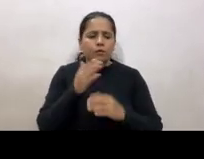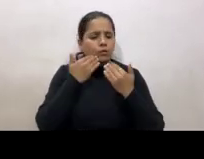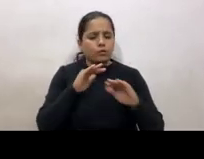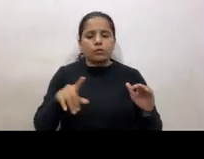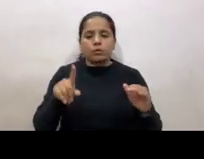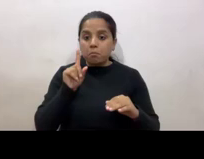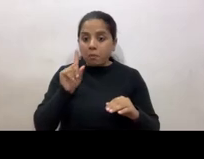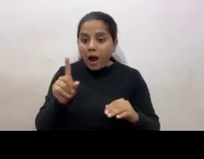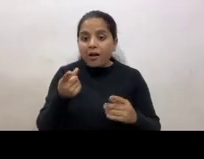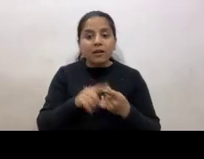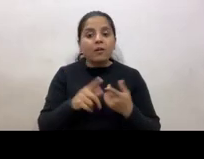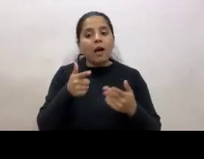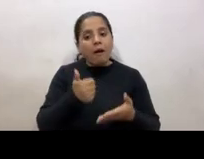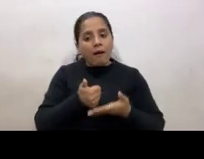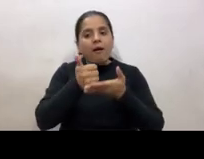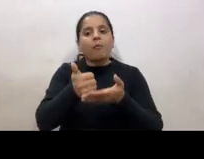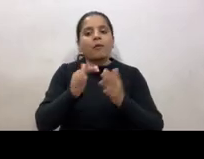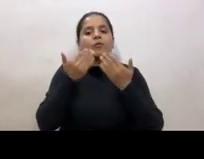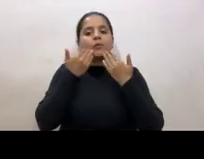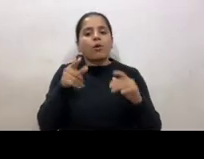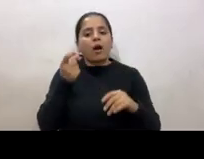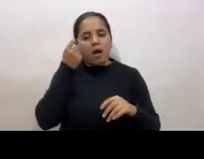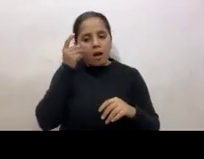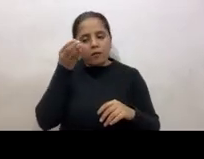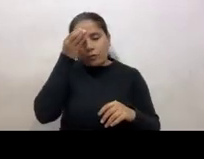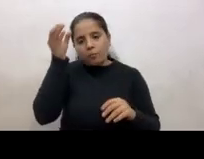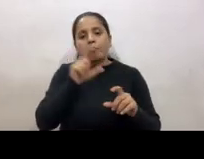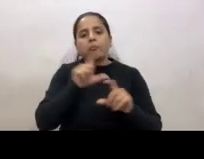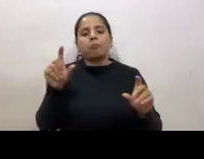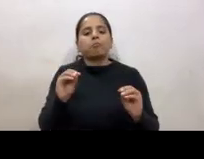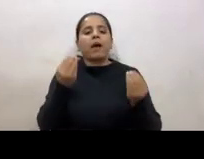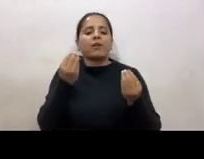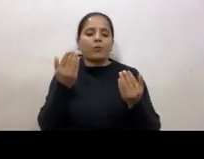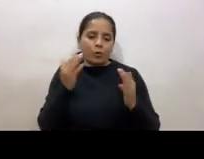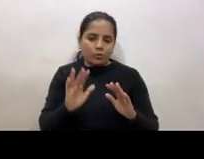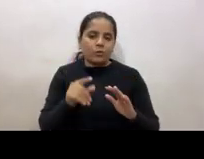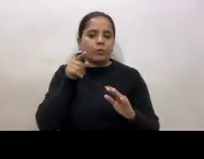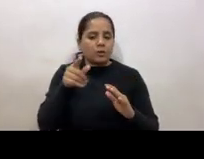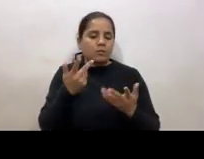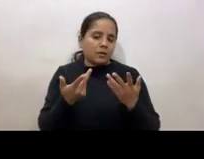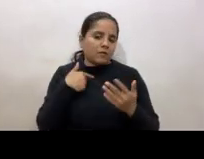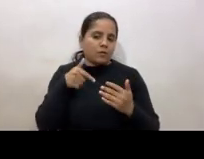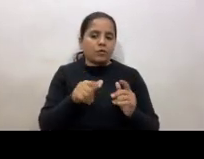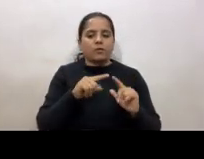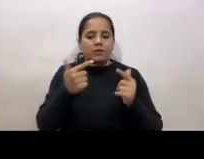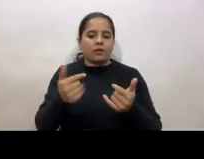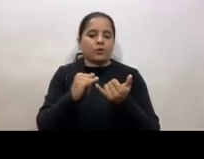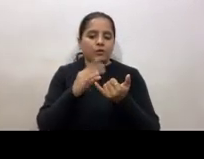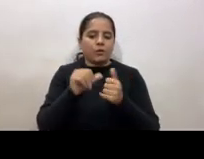the contrary, that helps students to understand the concepts better. And with that, let me pass it over to you,